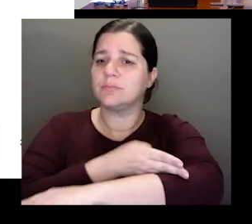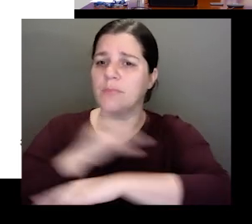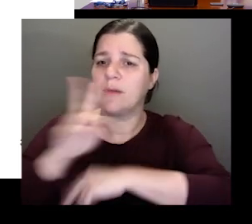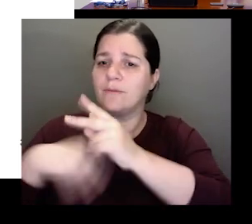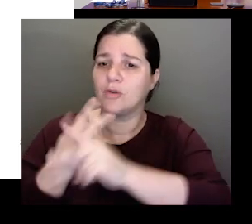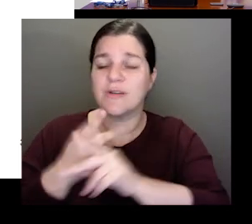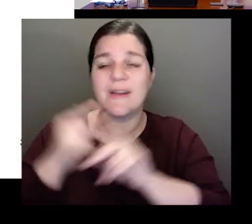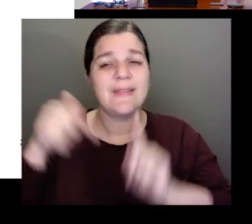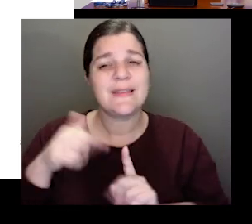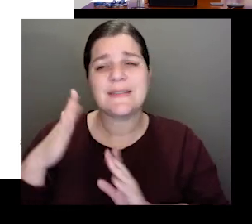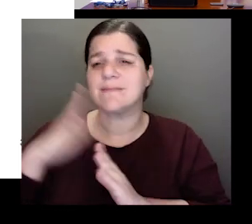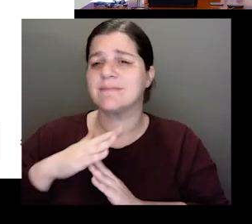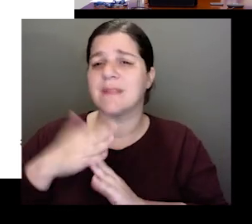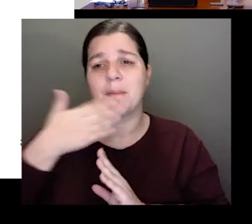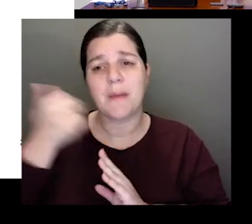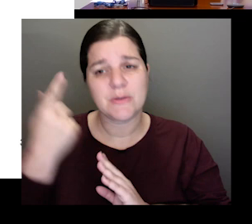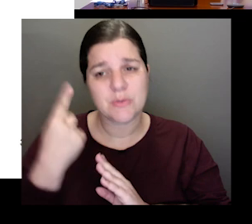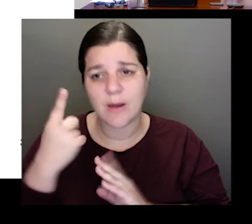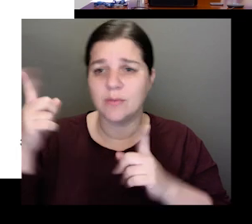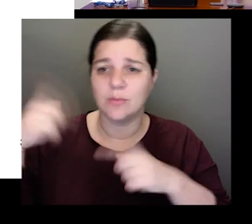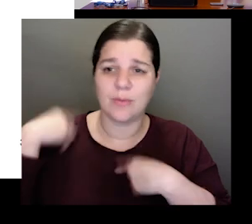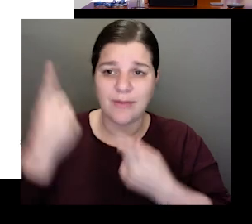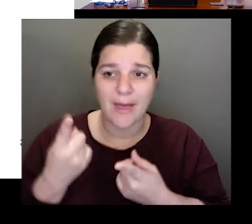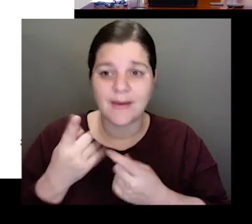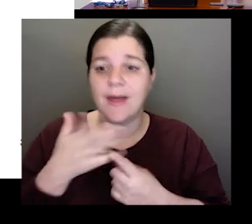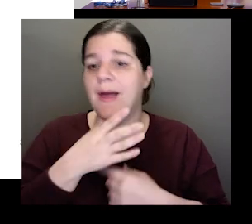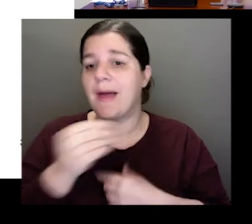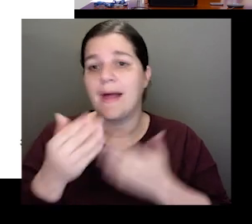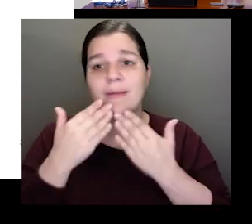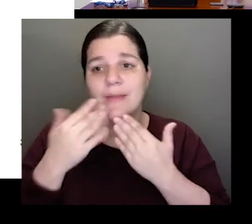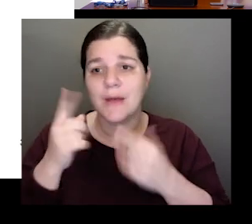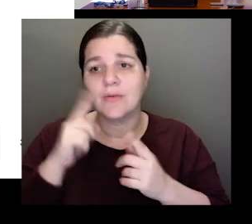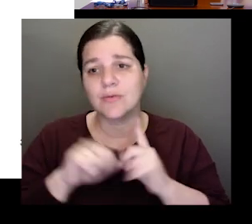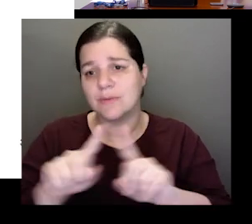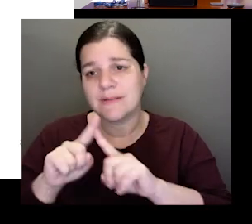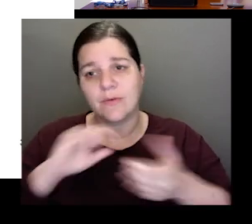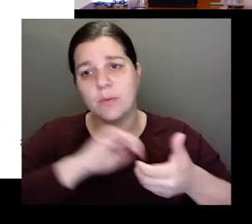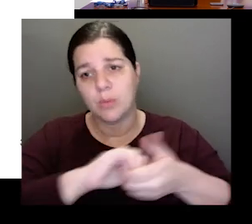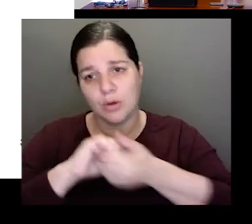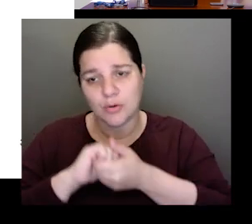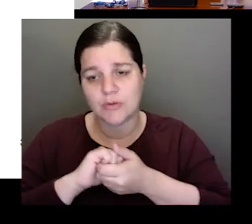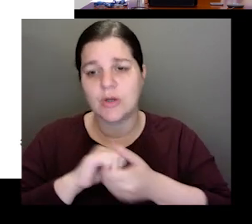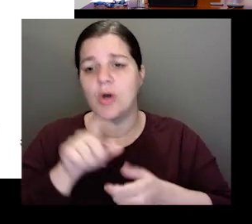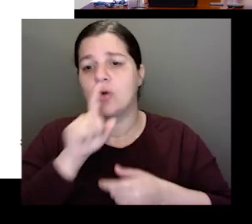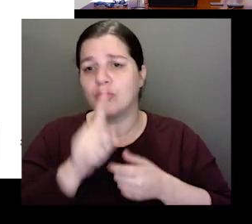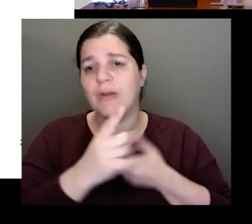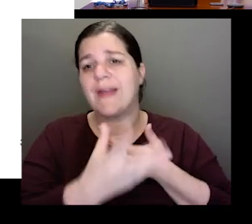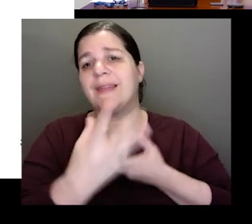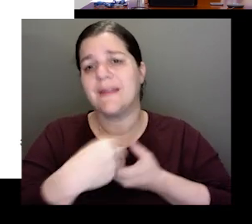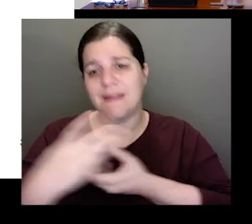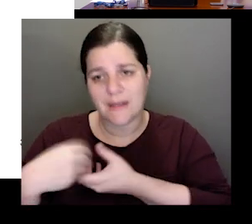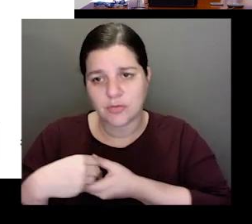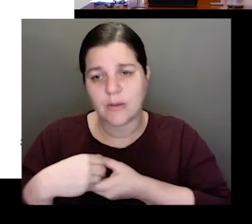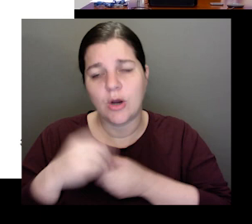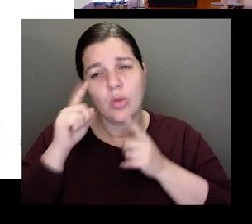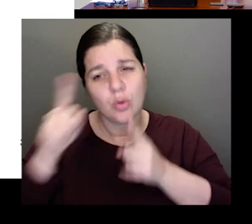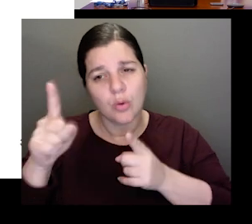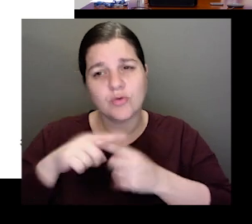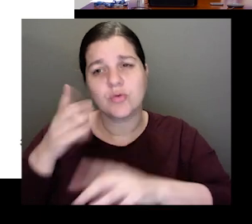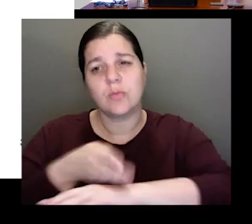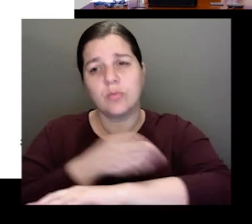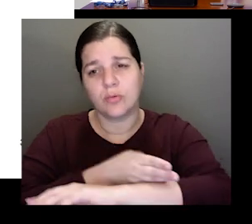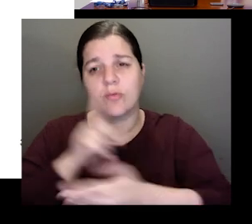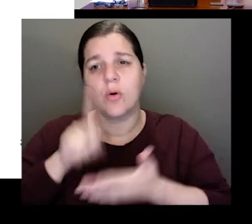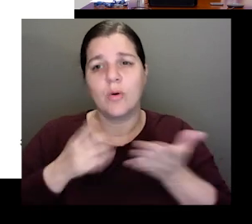so far, thanks to you, the partners who engendered a real engagement in improving the service offerings we have.